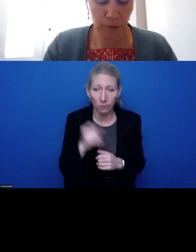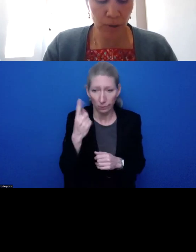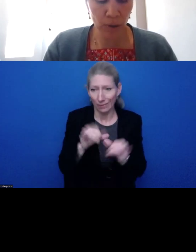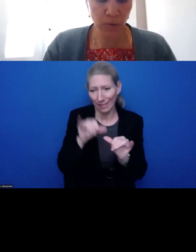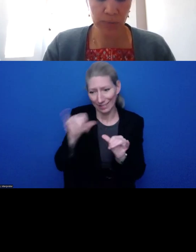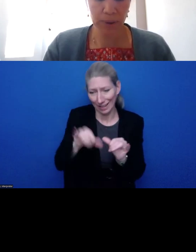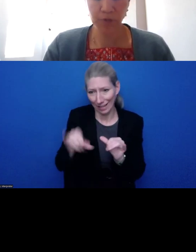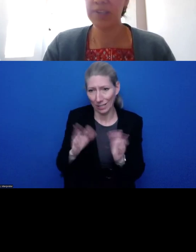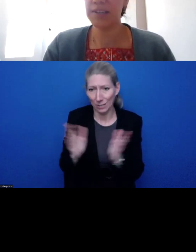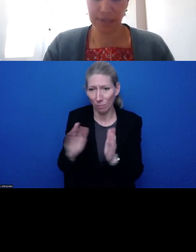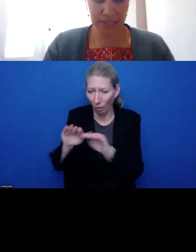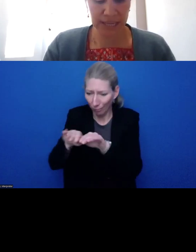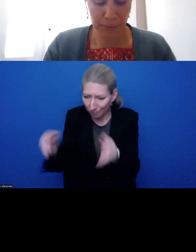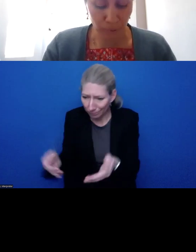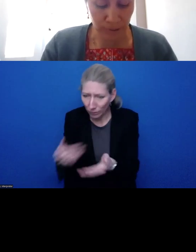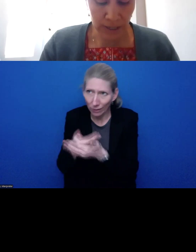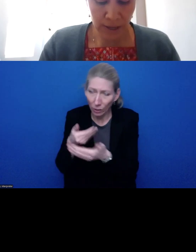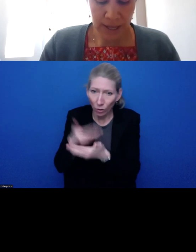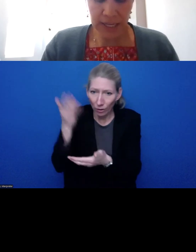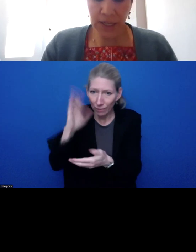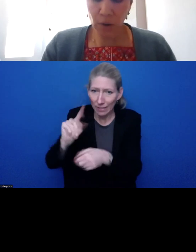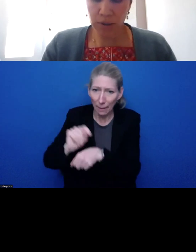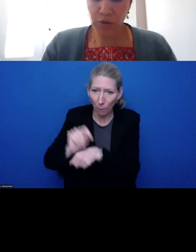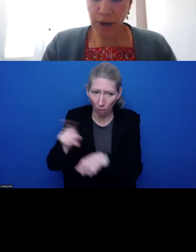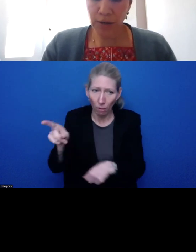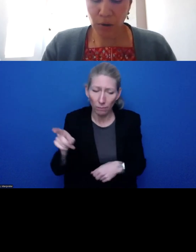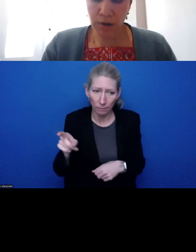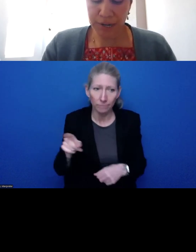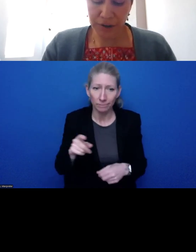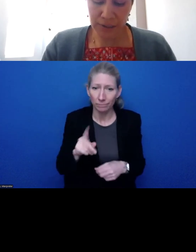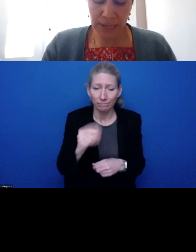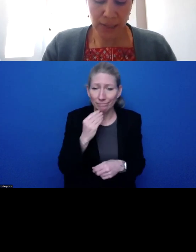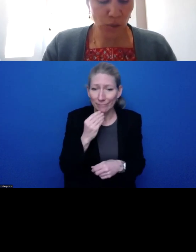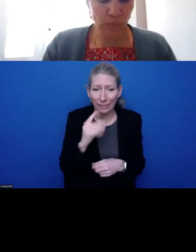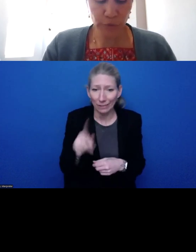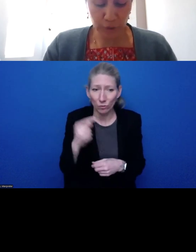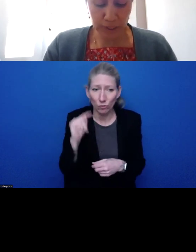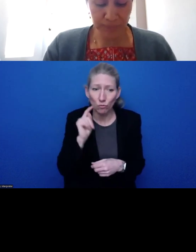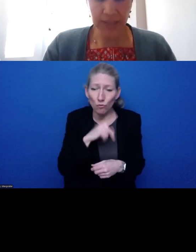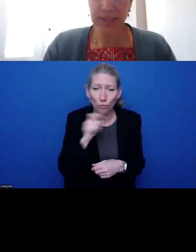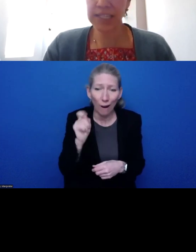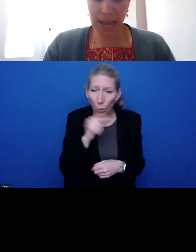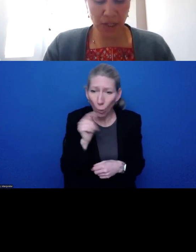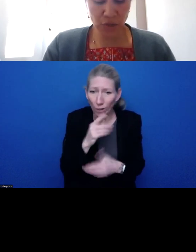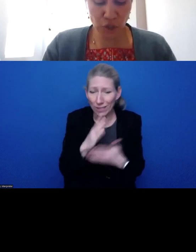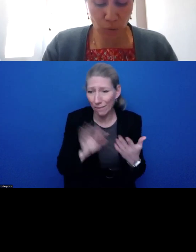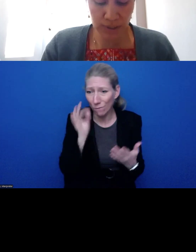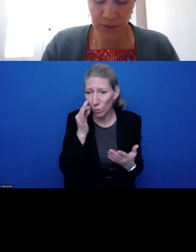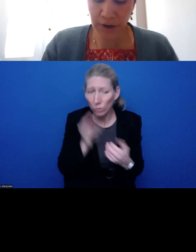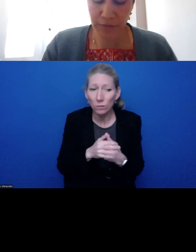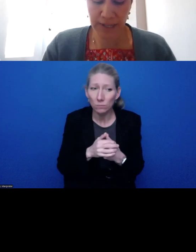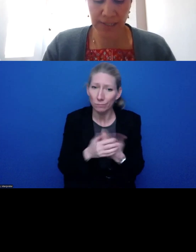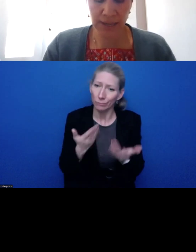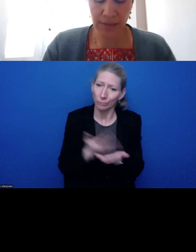small hovel close to the patron deities' temples, eating only dried corn kernels and some fruits. This action shows